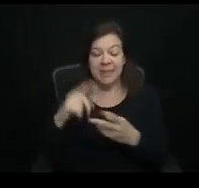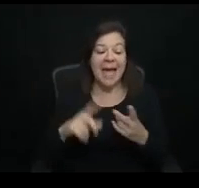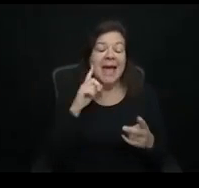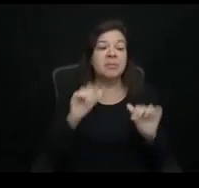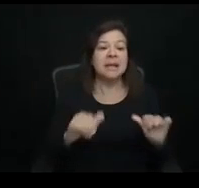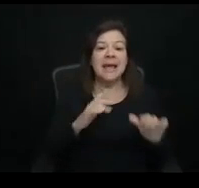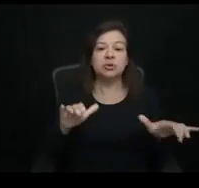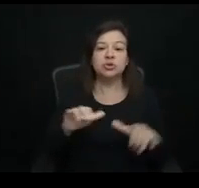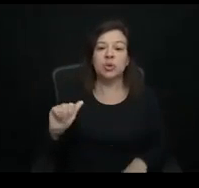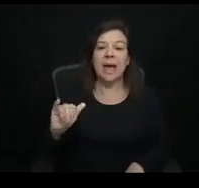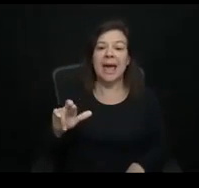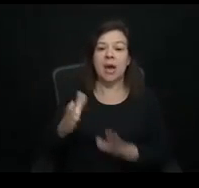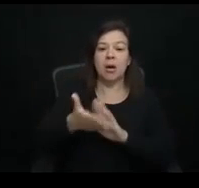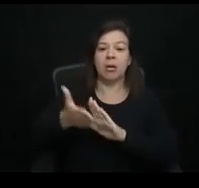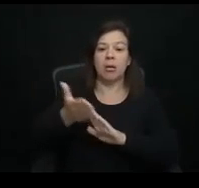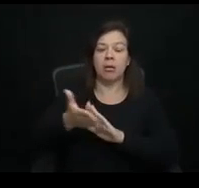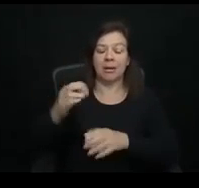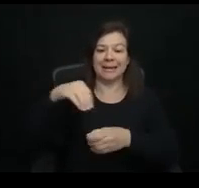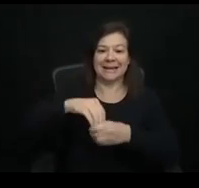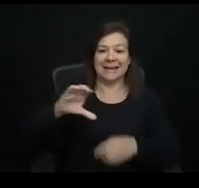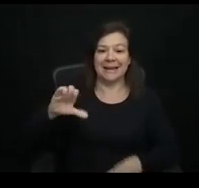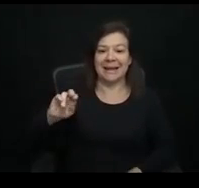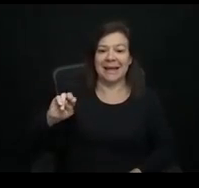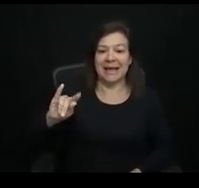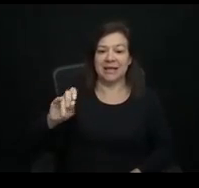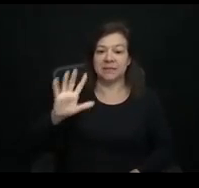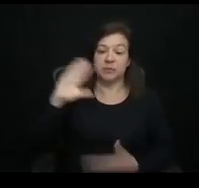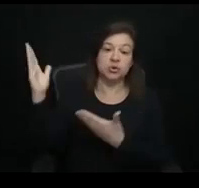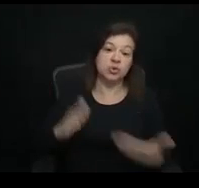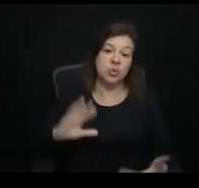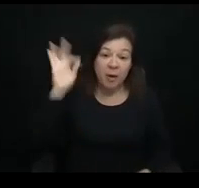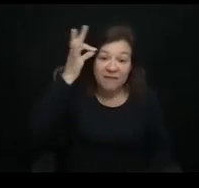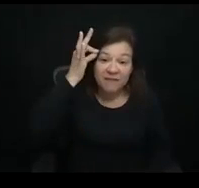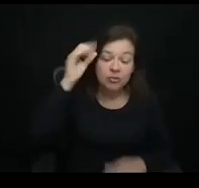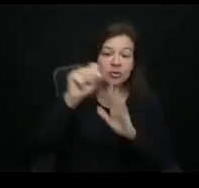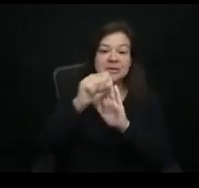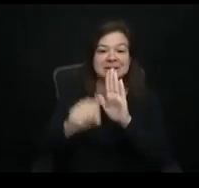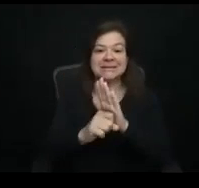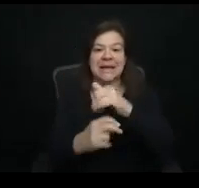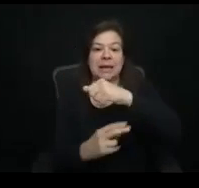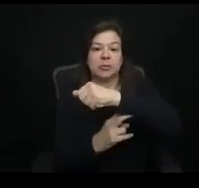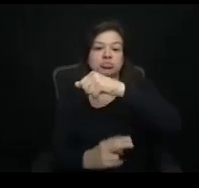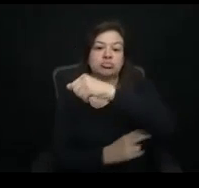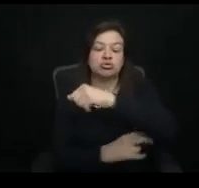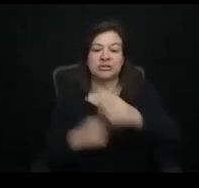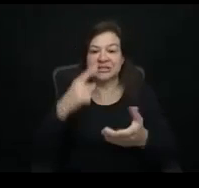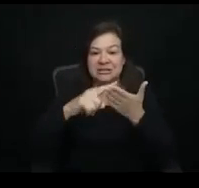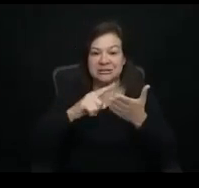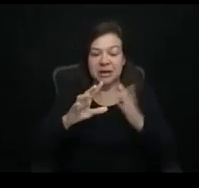canyon. With that, we had to bring in our federal partners and our state bridge inspectors to look at all the infrastructure out